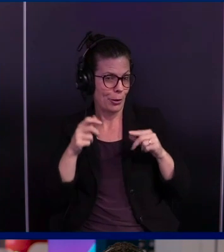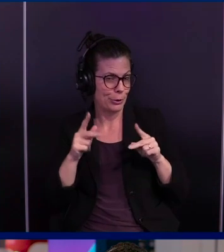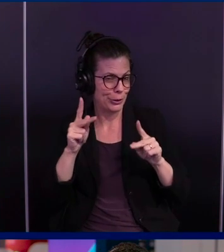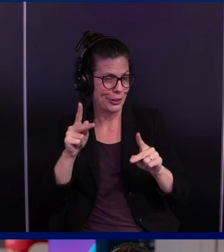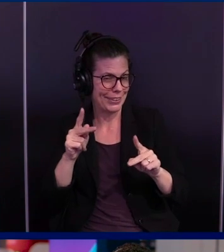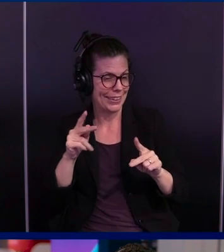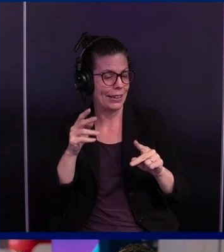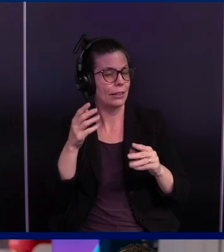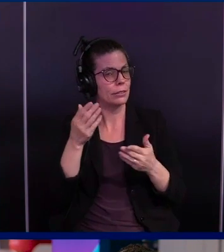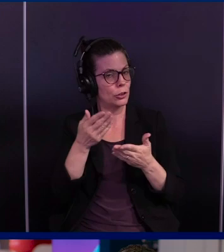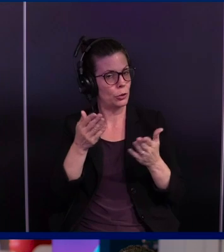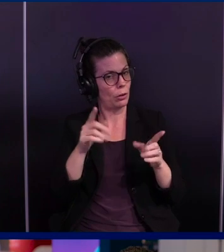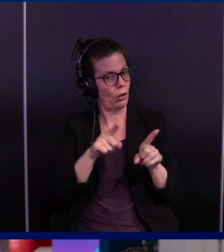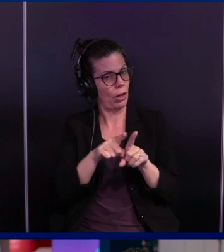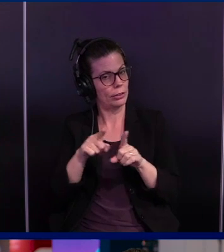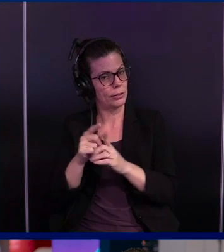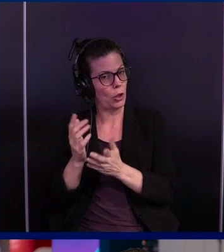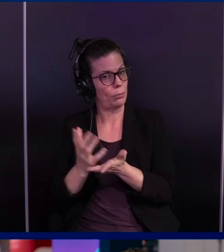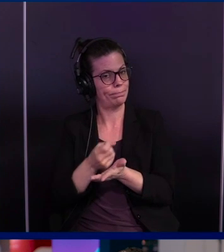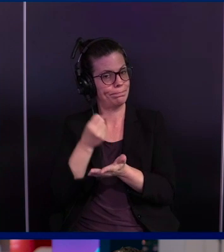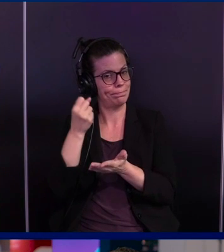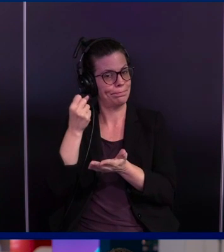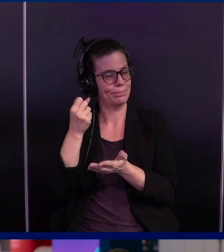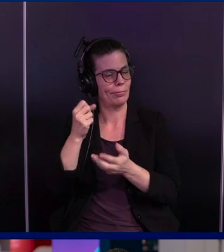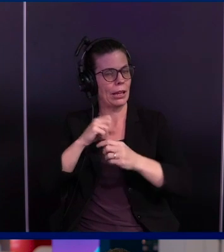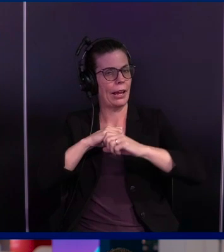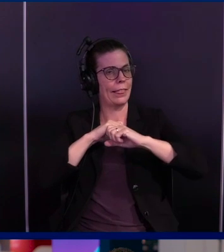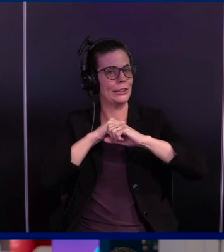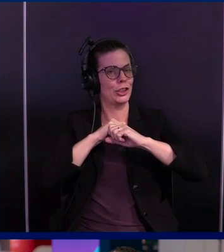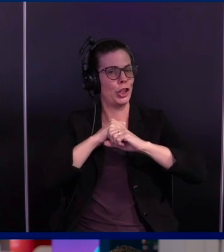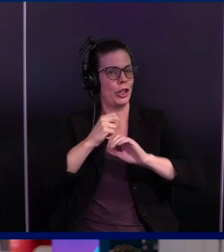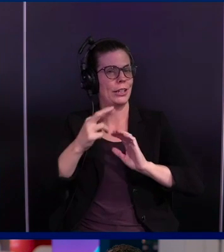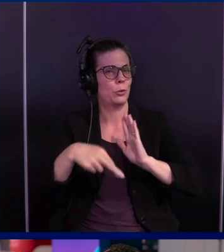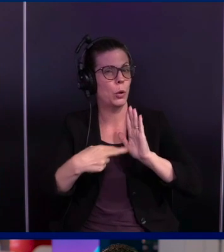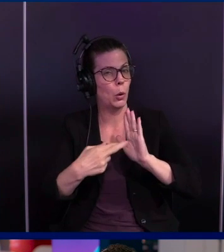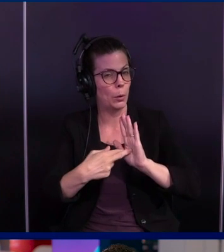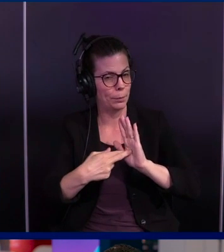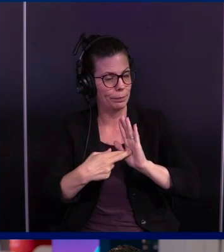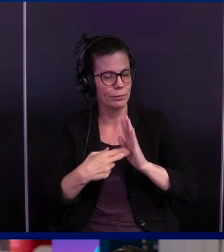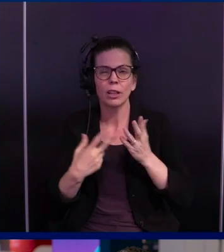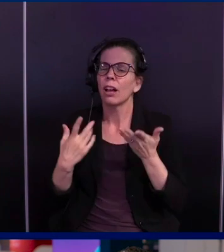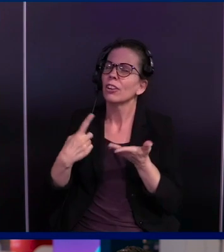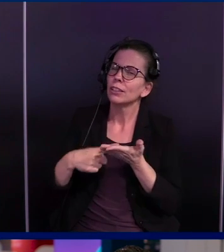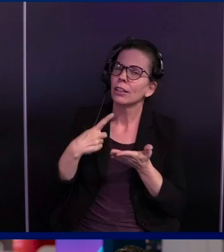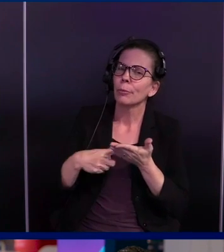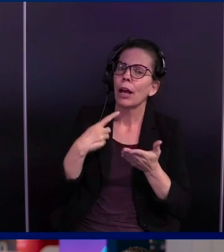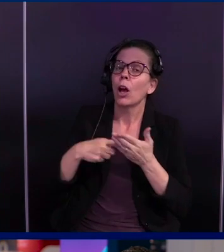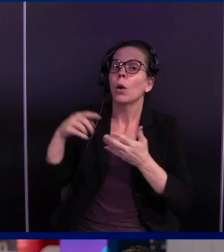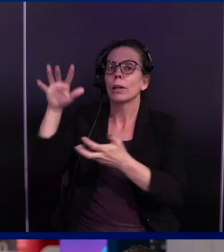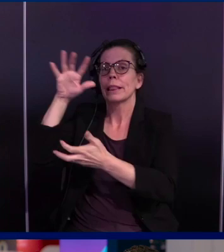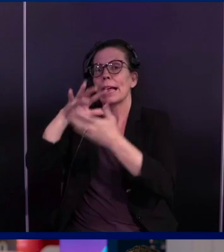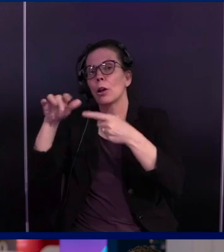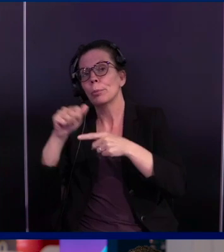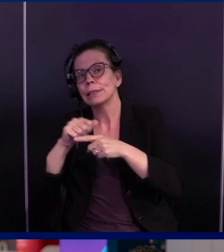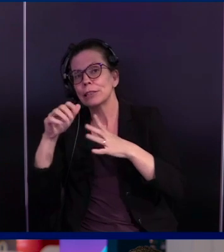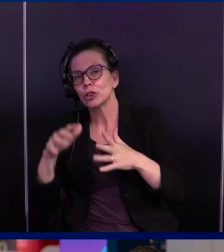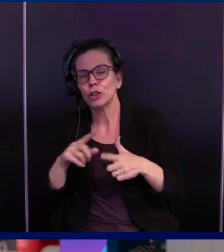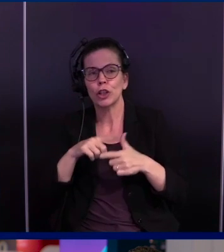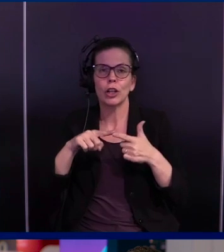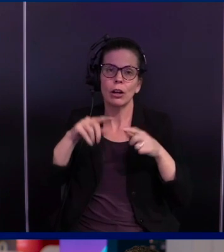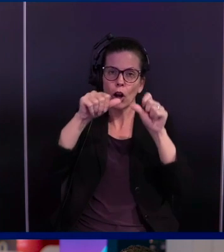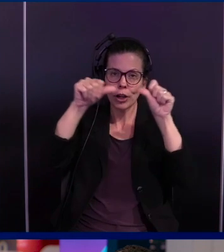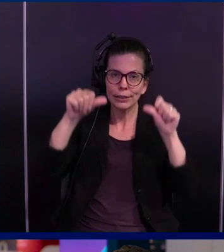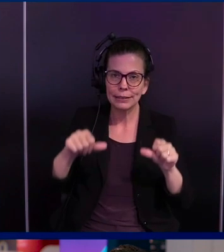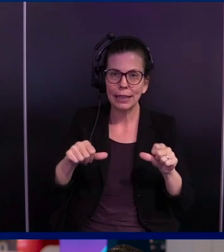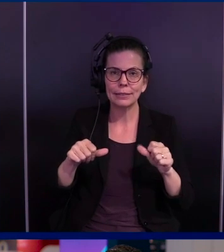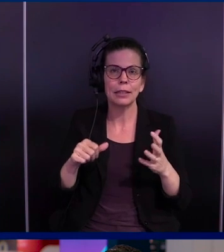for you to also take advantage of the security role. So I've talked about cloud practitioner and architecting, but